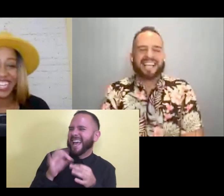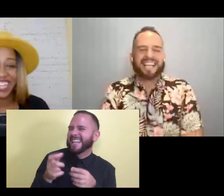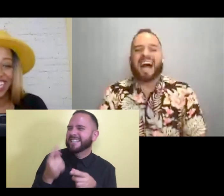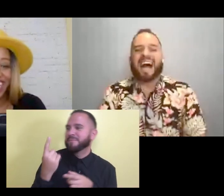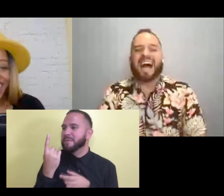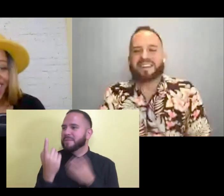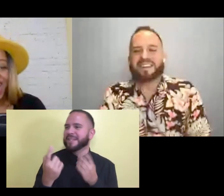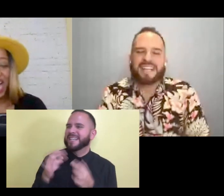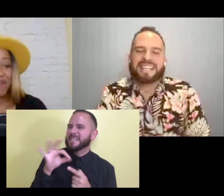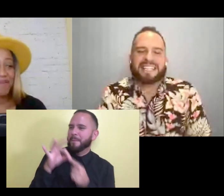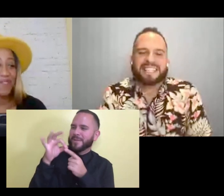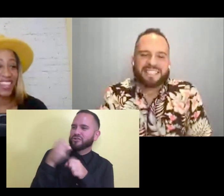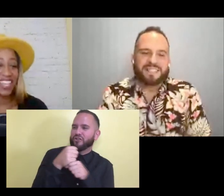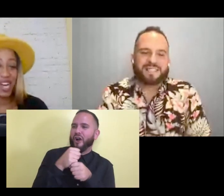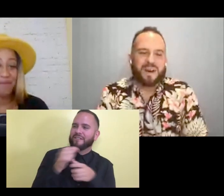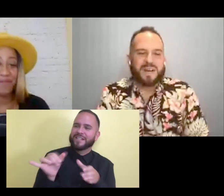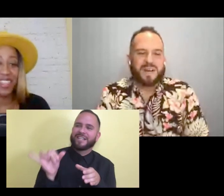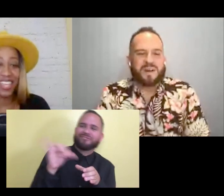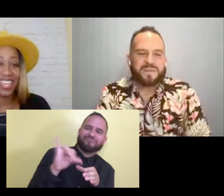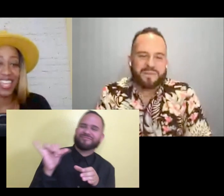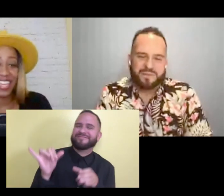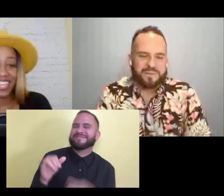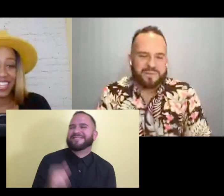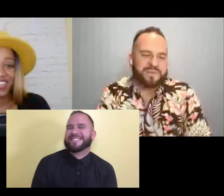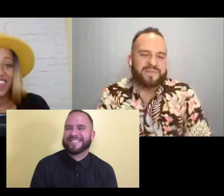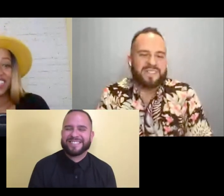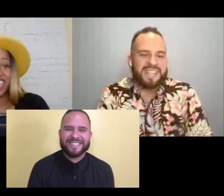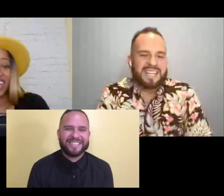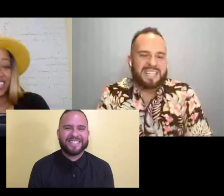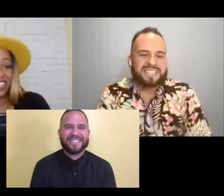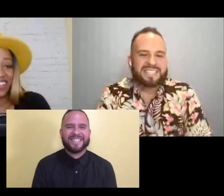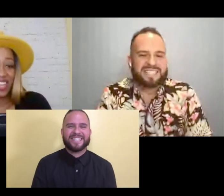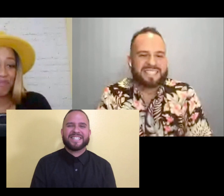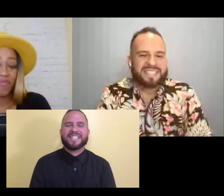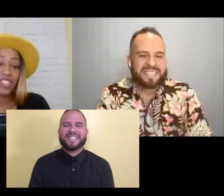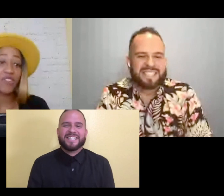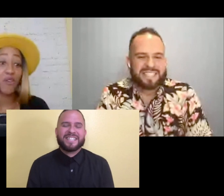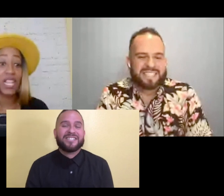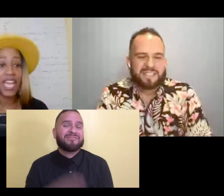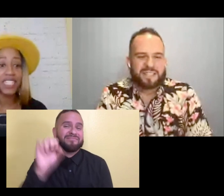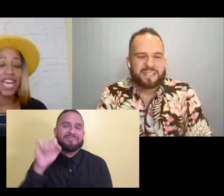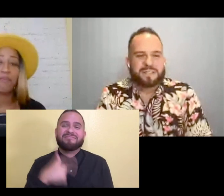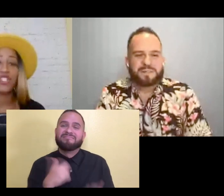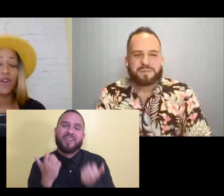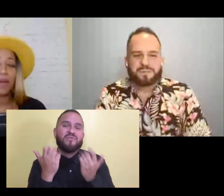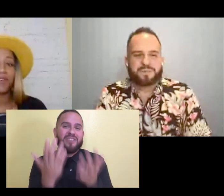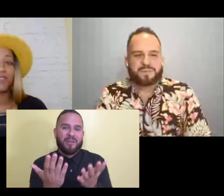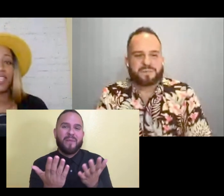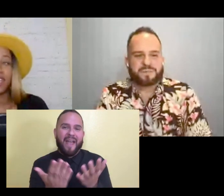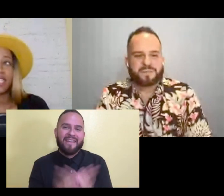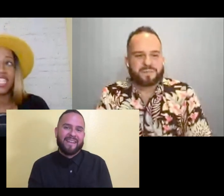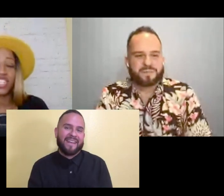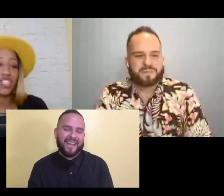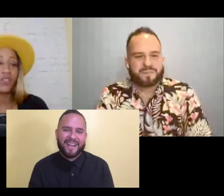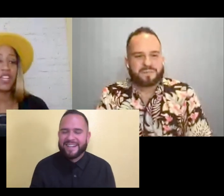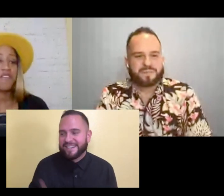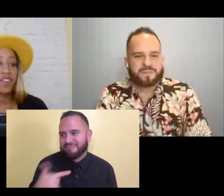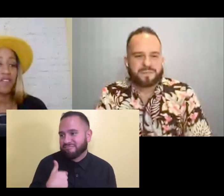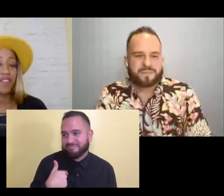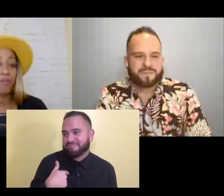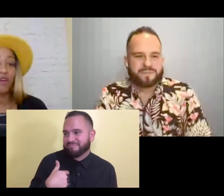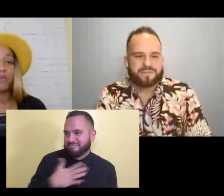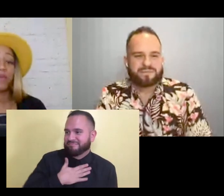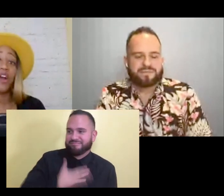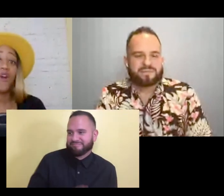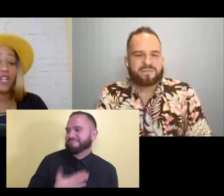Yeah, I highly recommend it. I'm with it. So I'm dope. with it. Sounds great. So cool, Alaska. I'm so happy you said that because that's just so